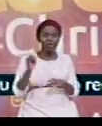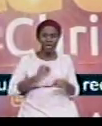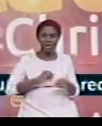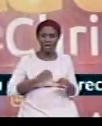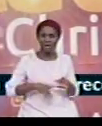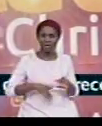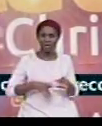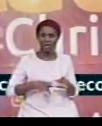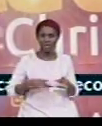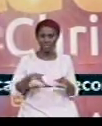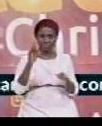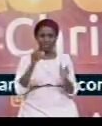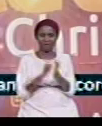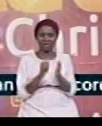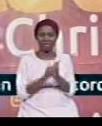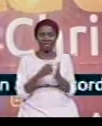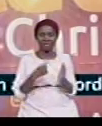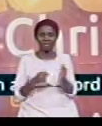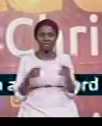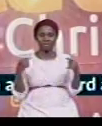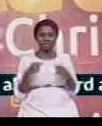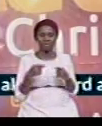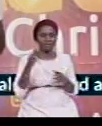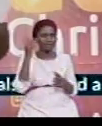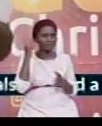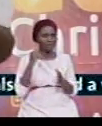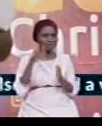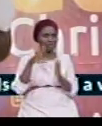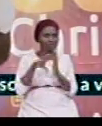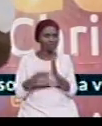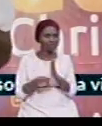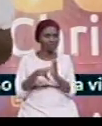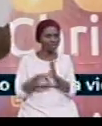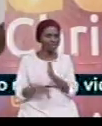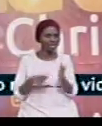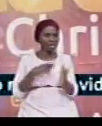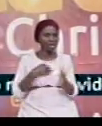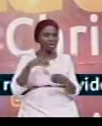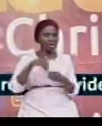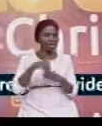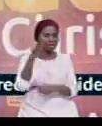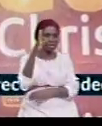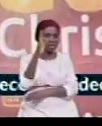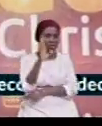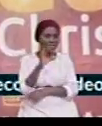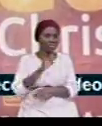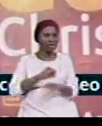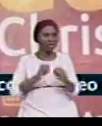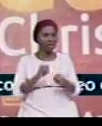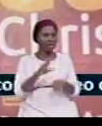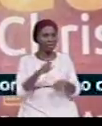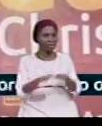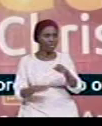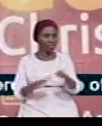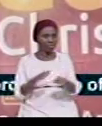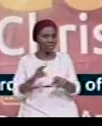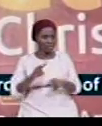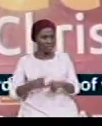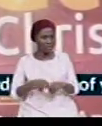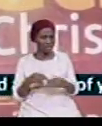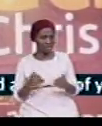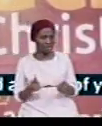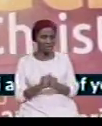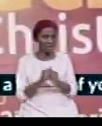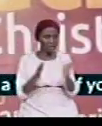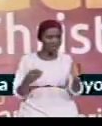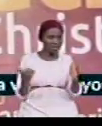down gradually, and up to now, I can walk, I can bend, I can sit without holding anything to the glory